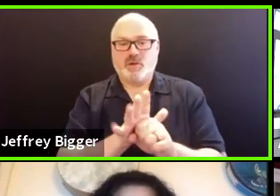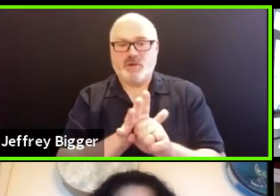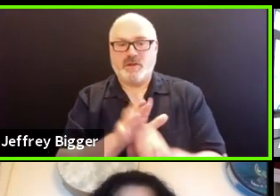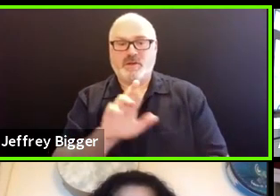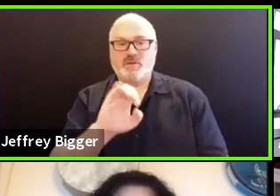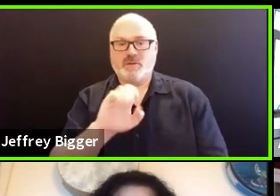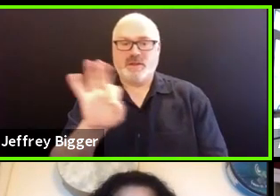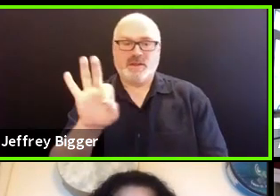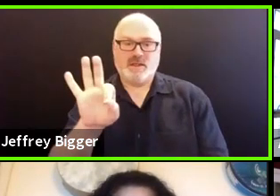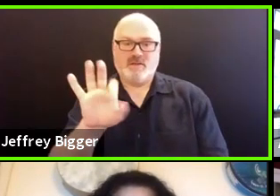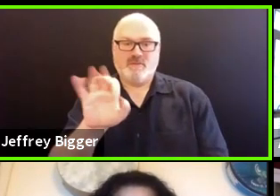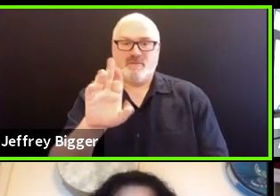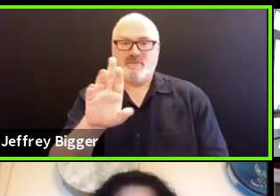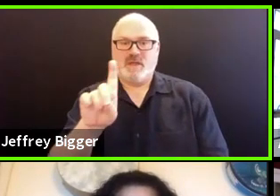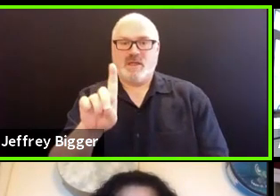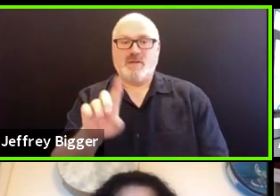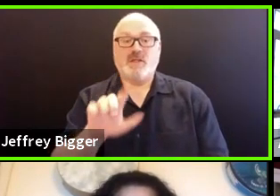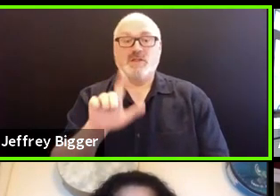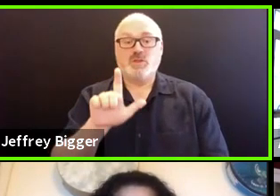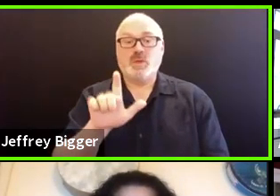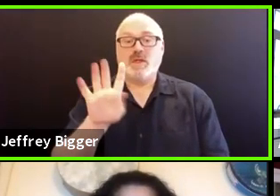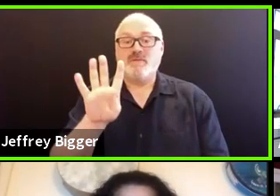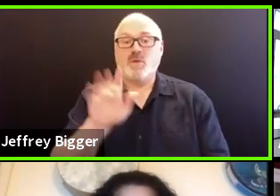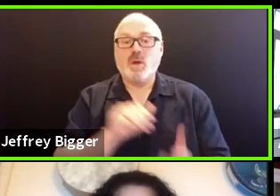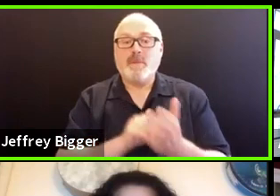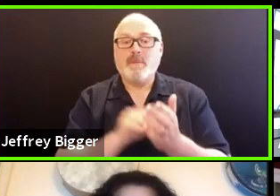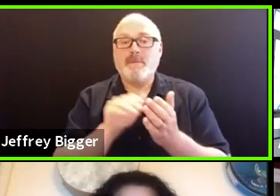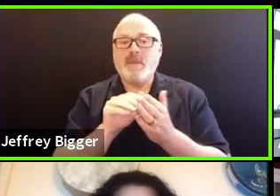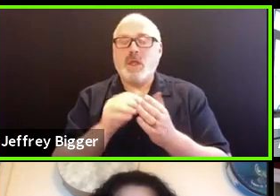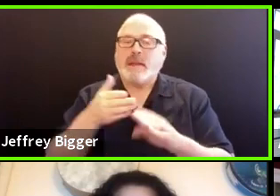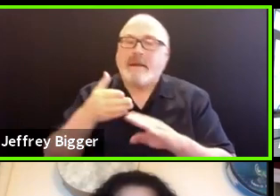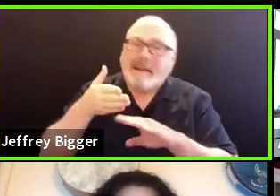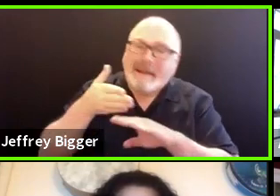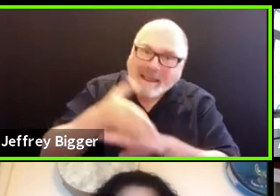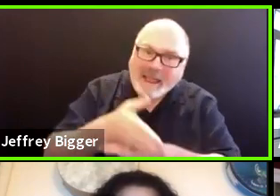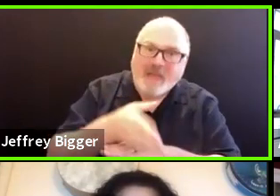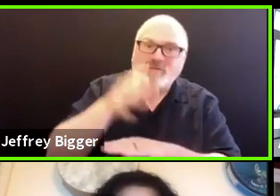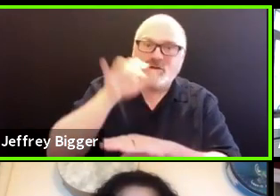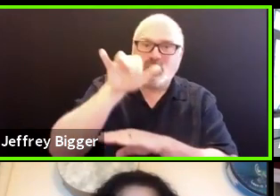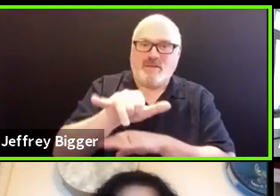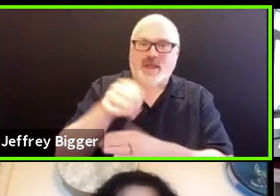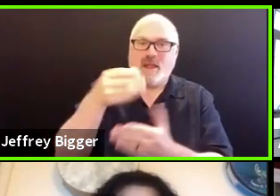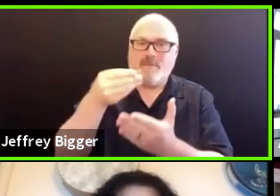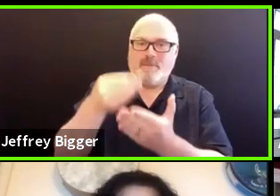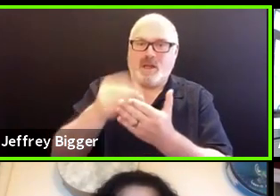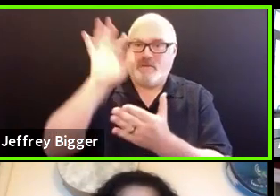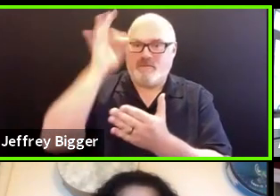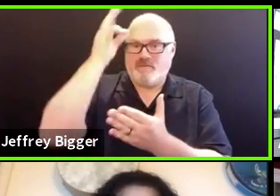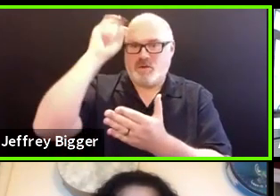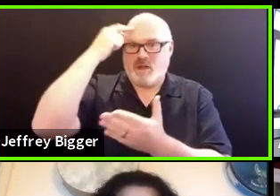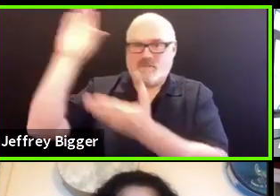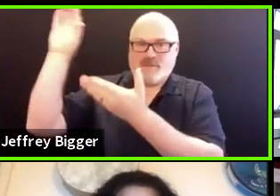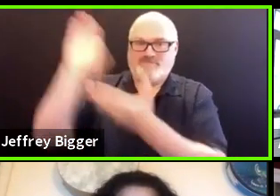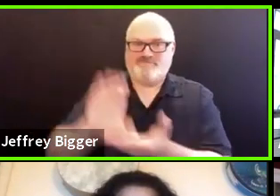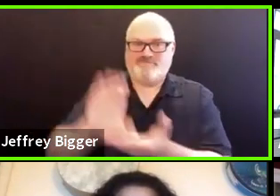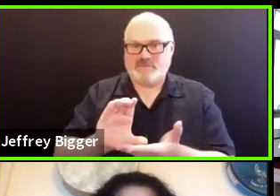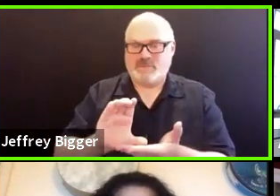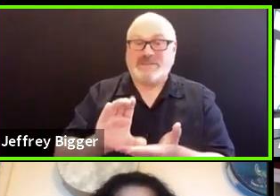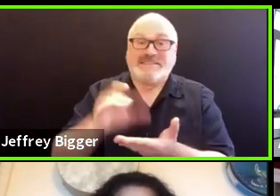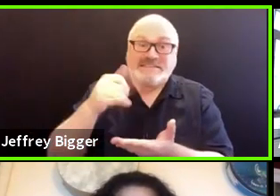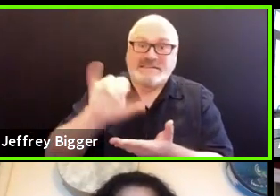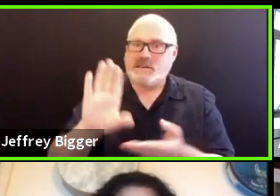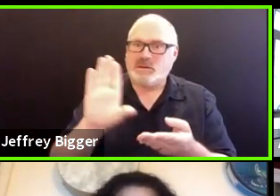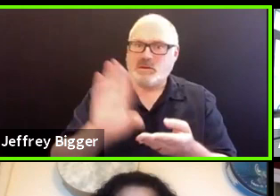that's 24 million, even after the inflow of that 24 million of coronavirus relief funds. And he mentioned that